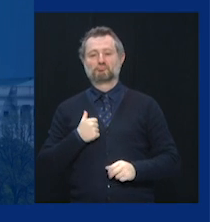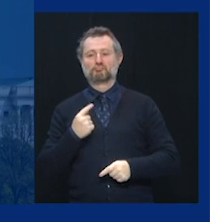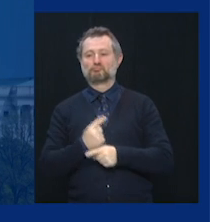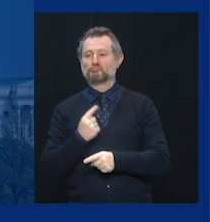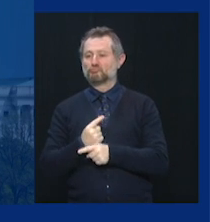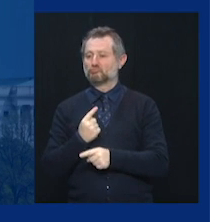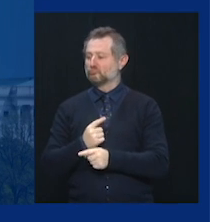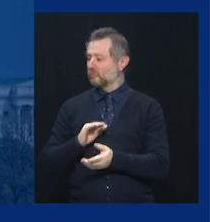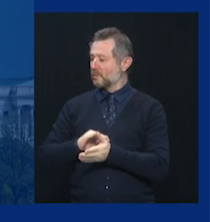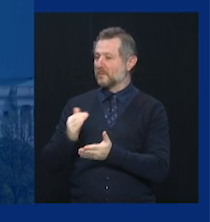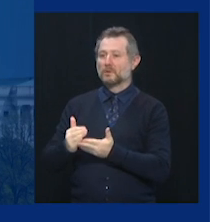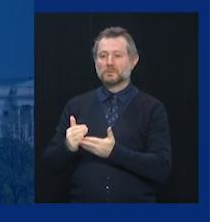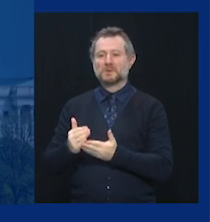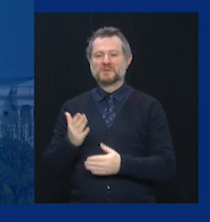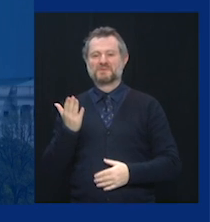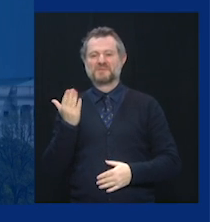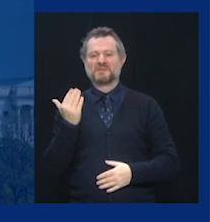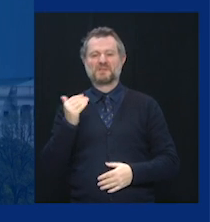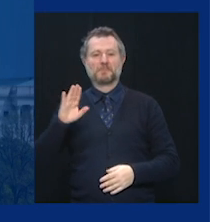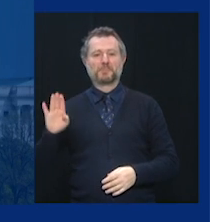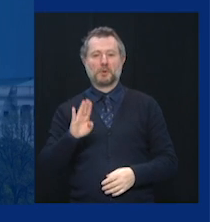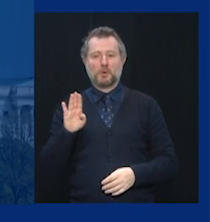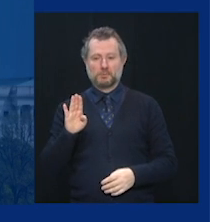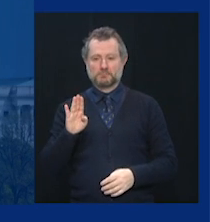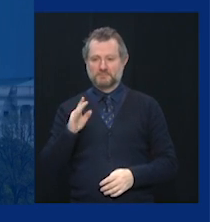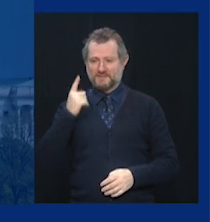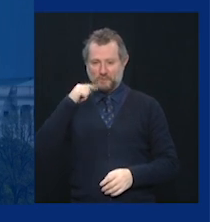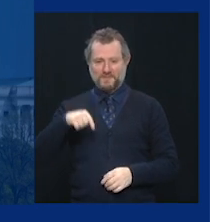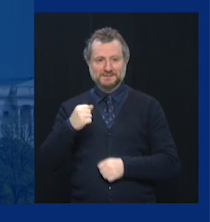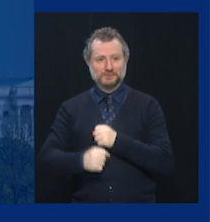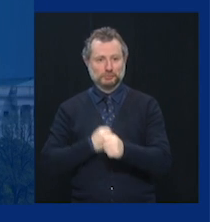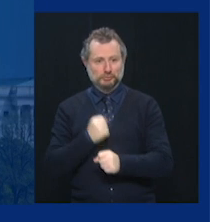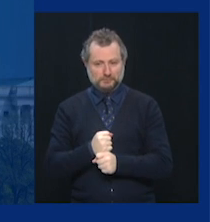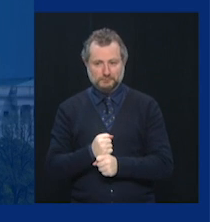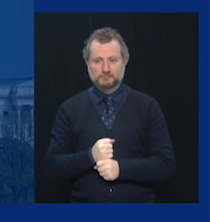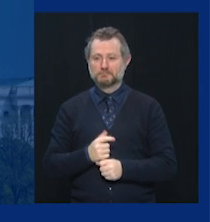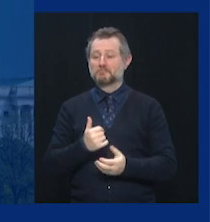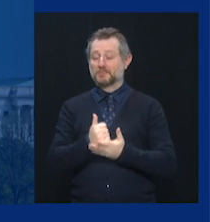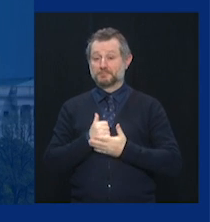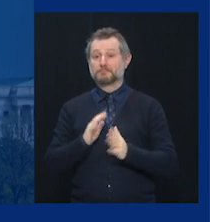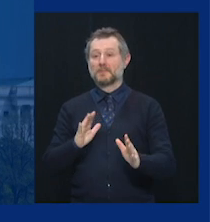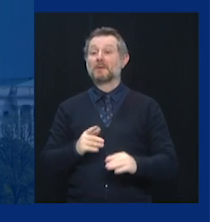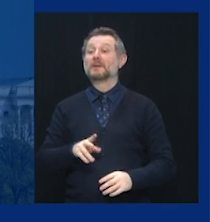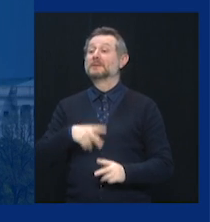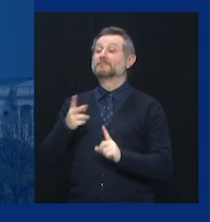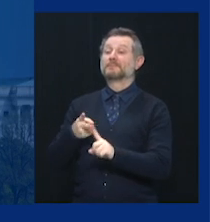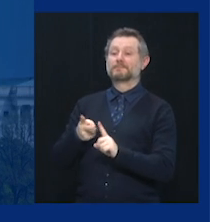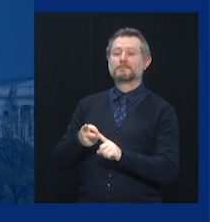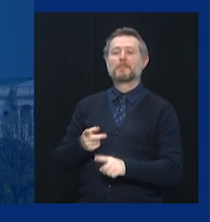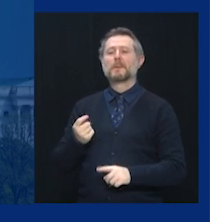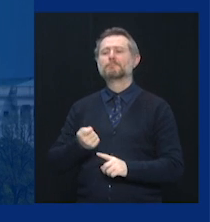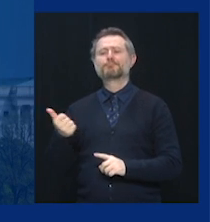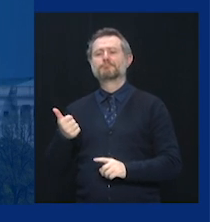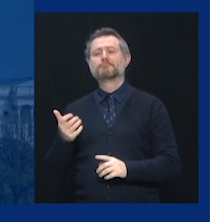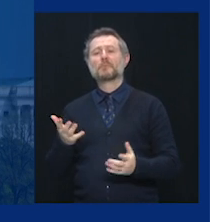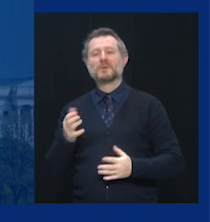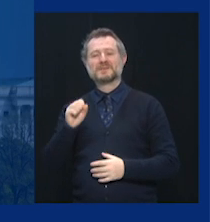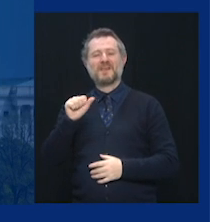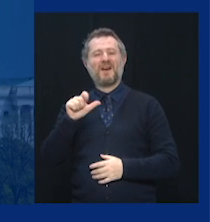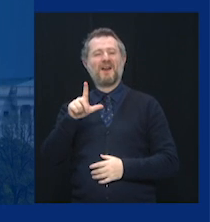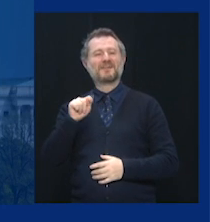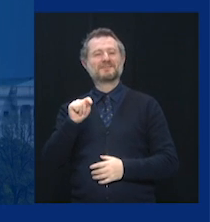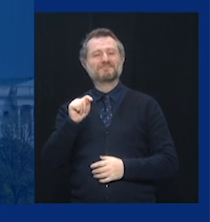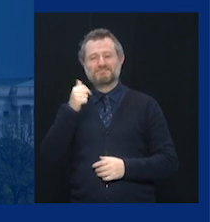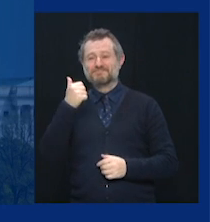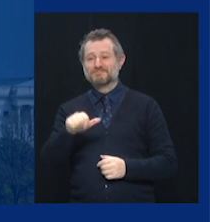this year's budget relief, and repeal SALT, which is not state and local, but it was something